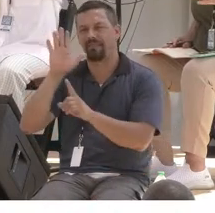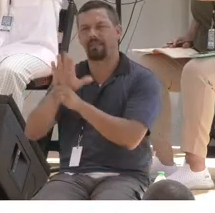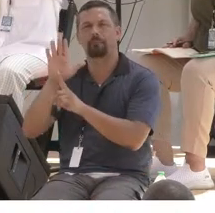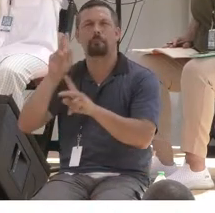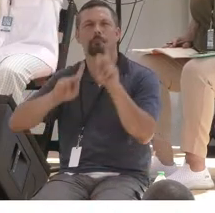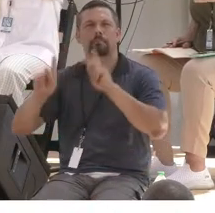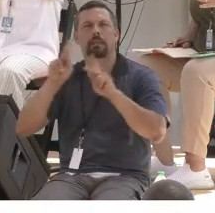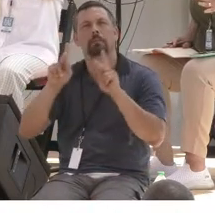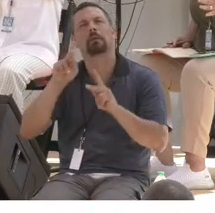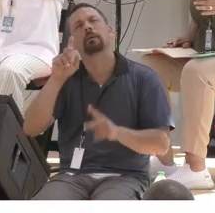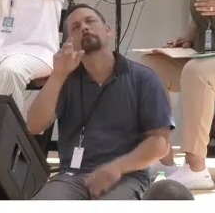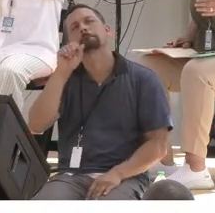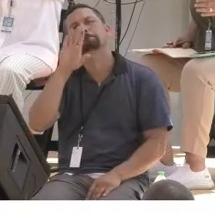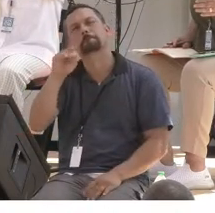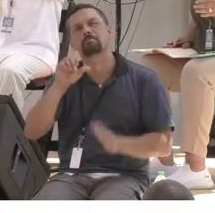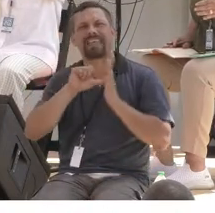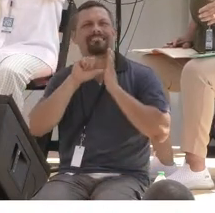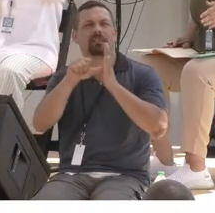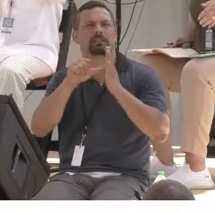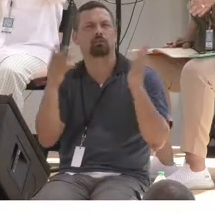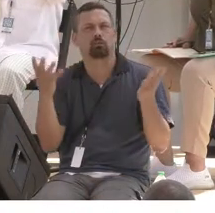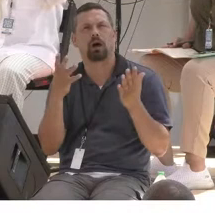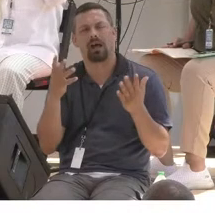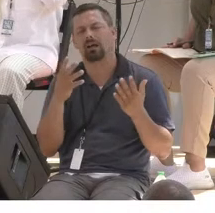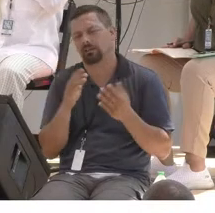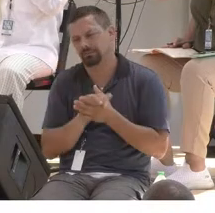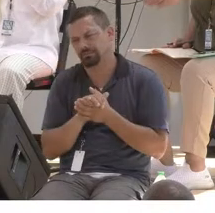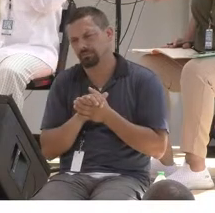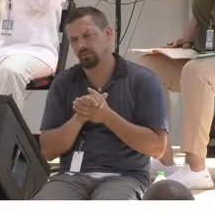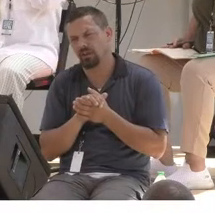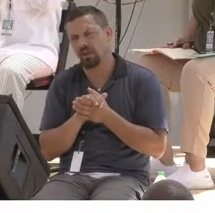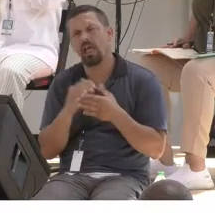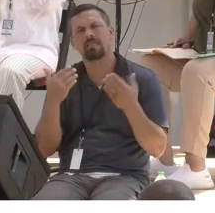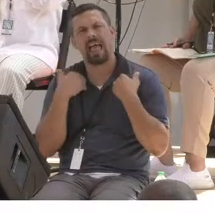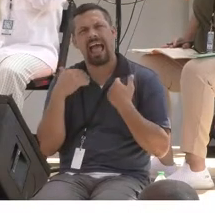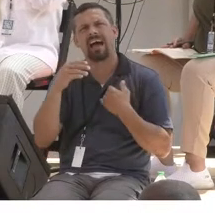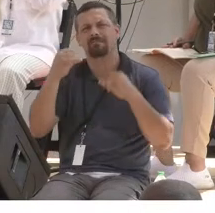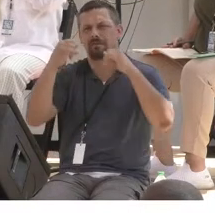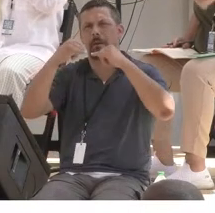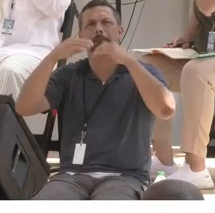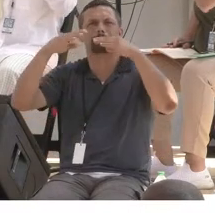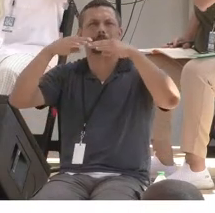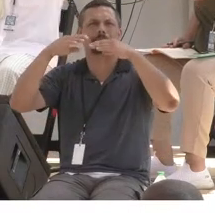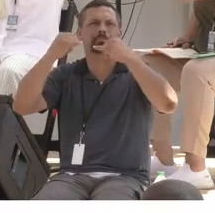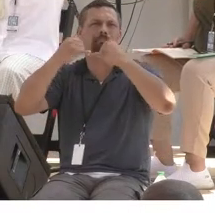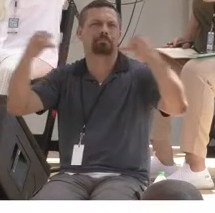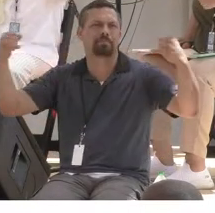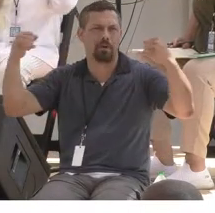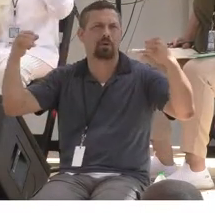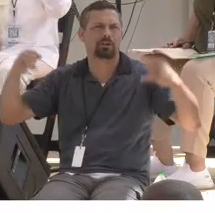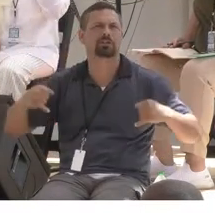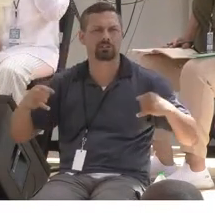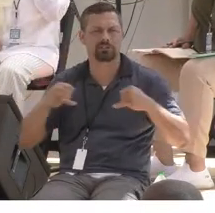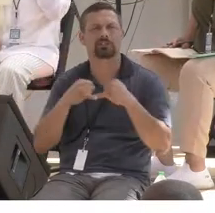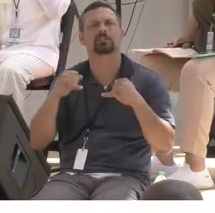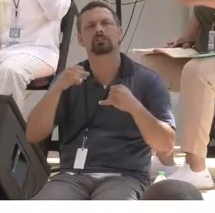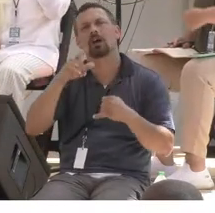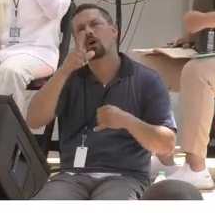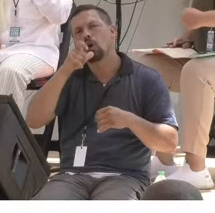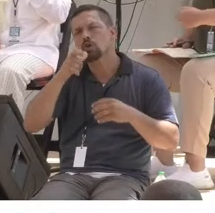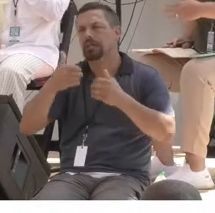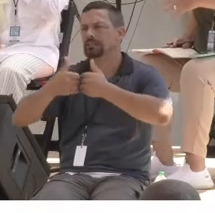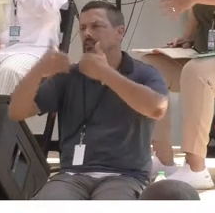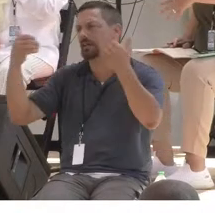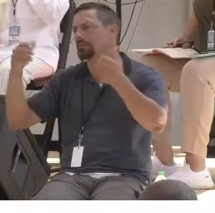just, you know, emphasize that whilst there are borders now that separate UAE from Saudi and